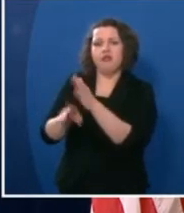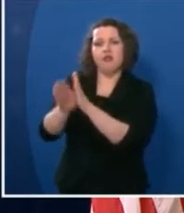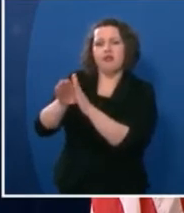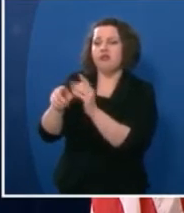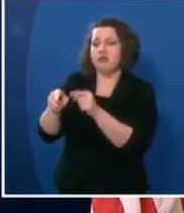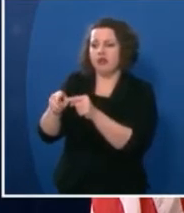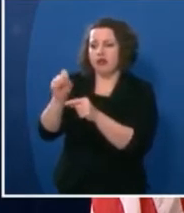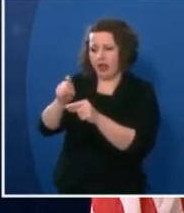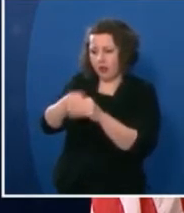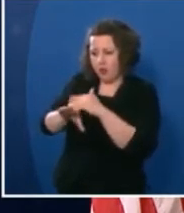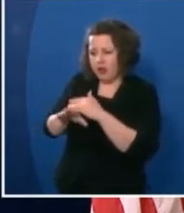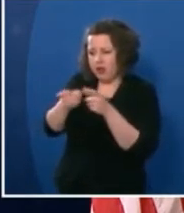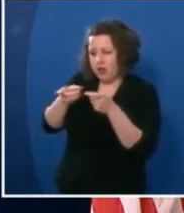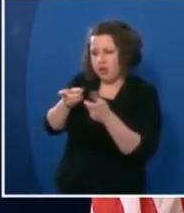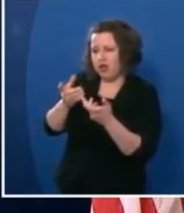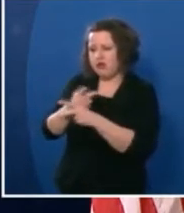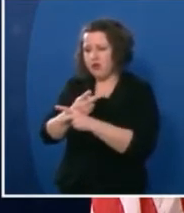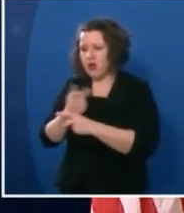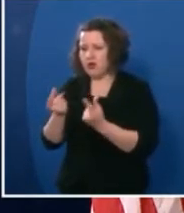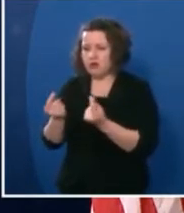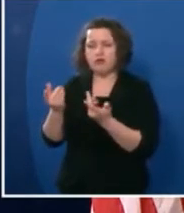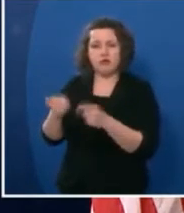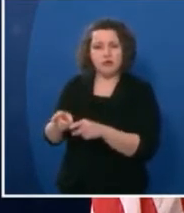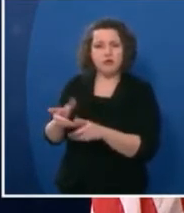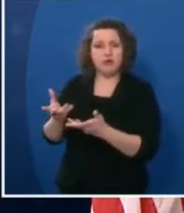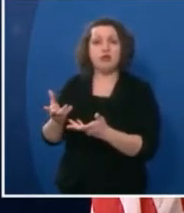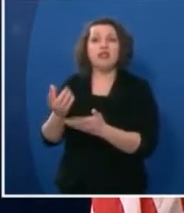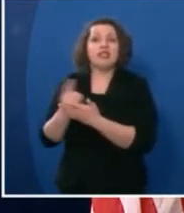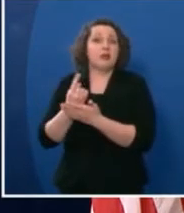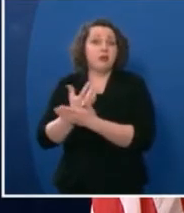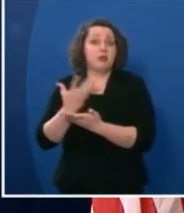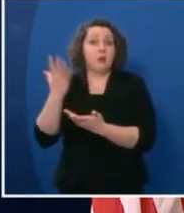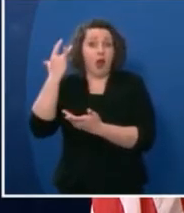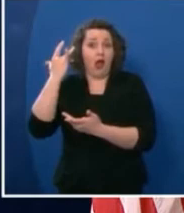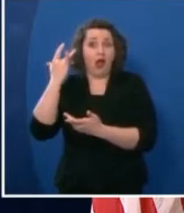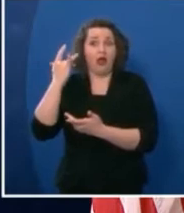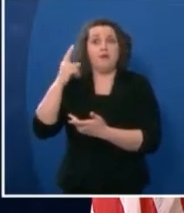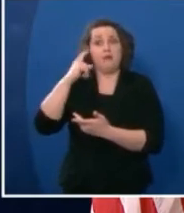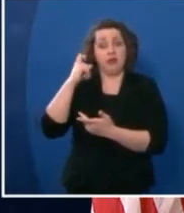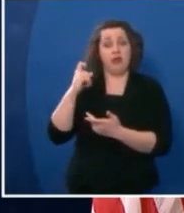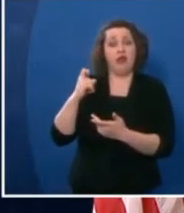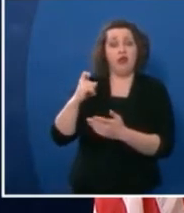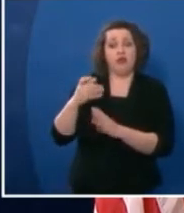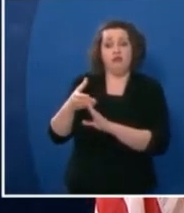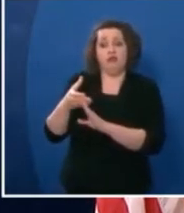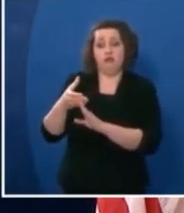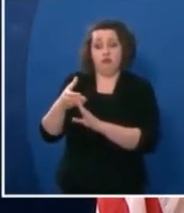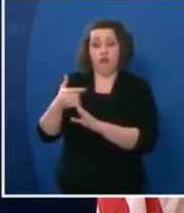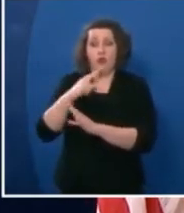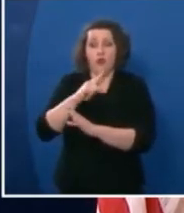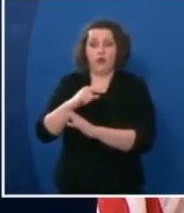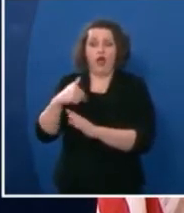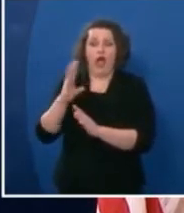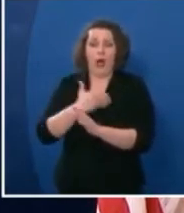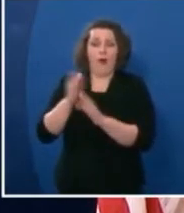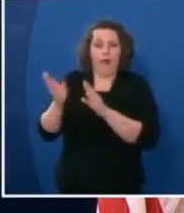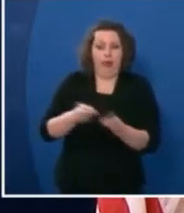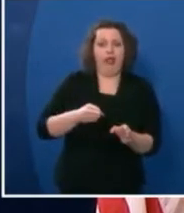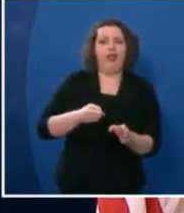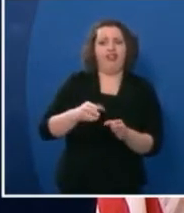in there and figure out what's going on. Sometimes it's because we're actually proactively and strategically in a